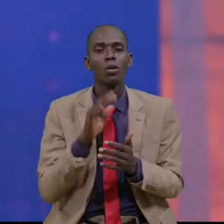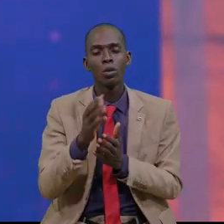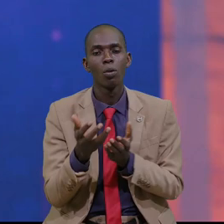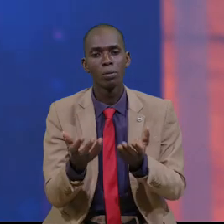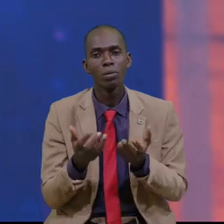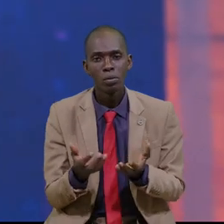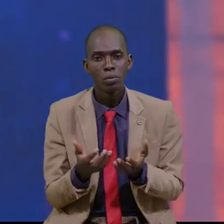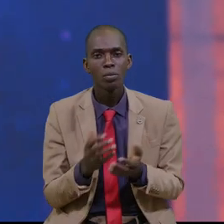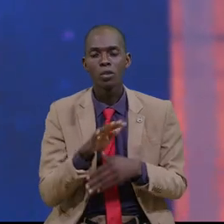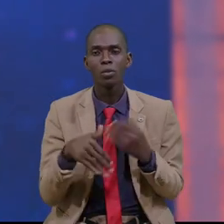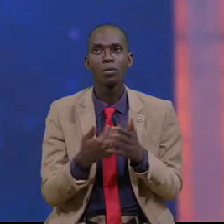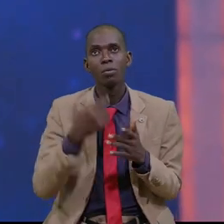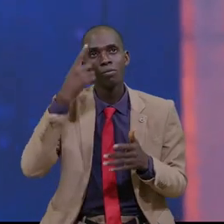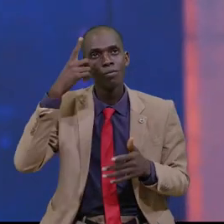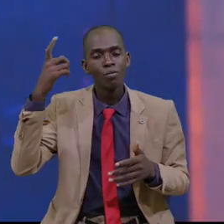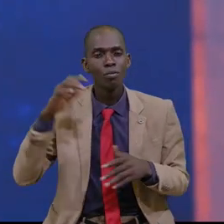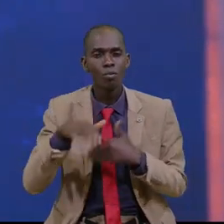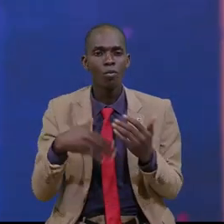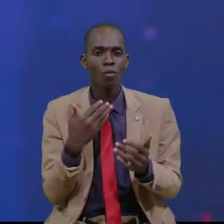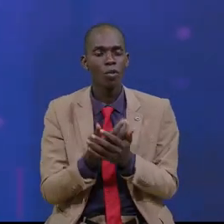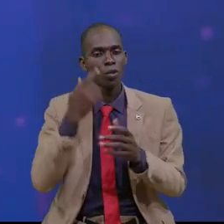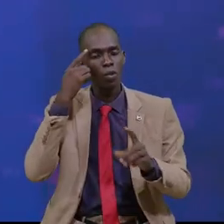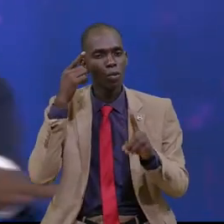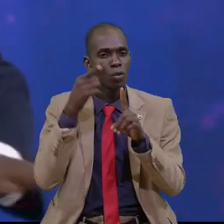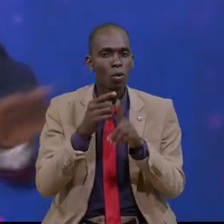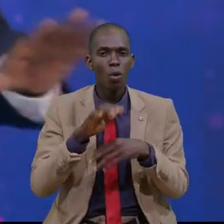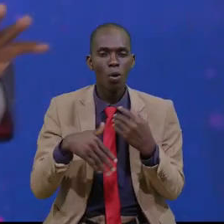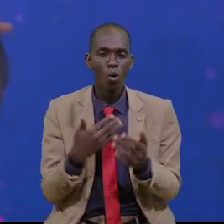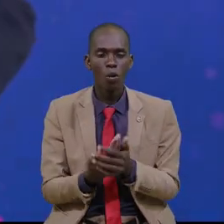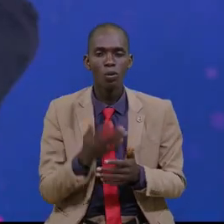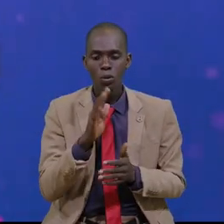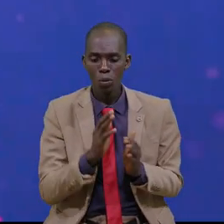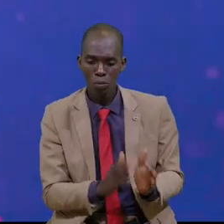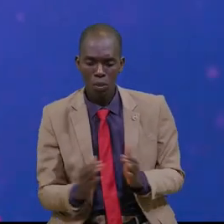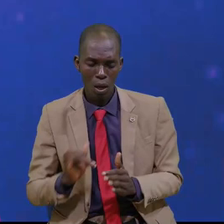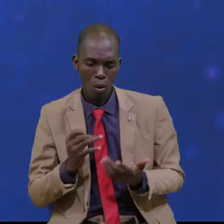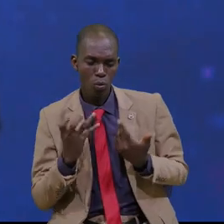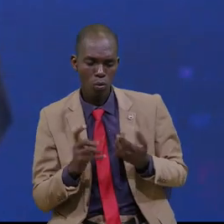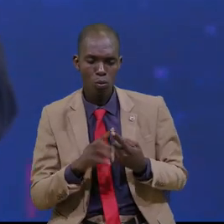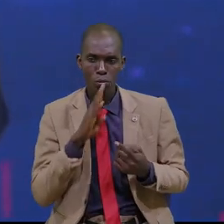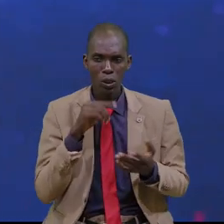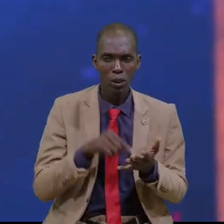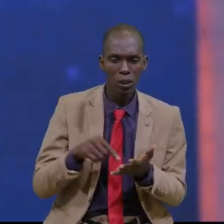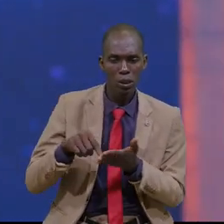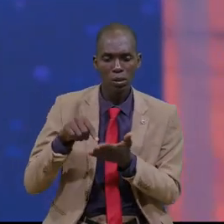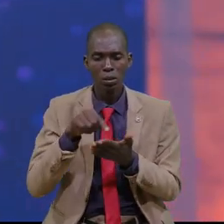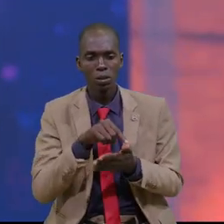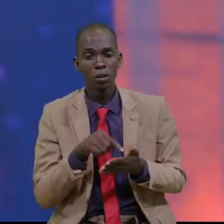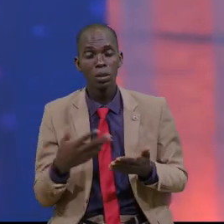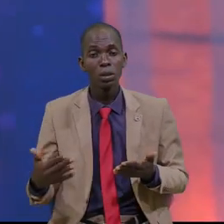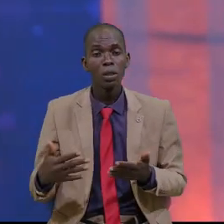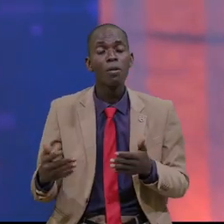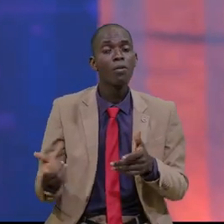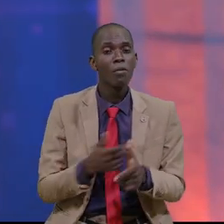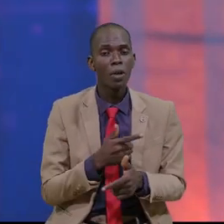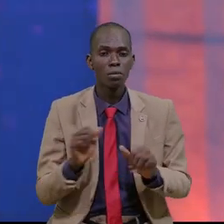all your ambition, everything you thought, I want to be, I want to do, I want to go, I want to, let that one bow.